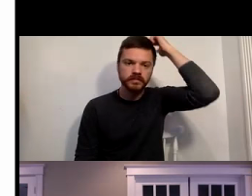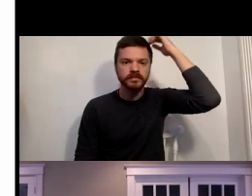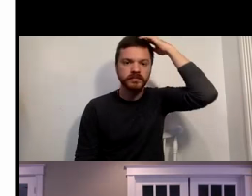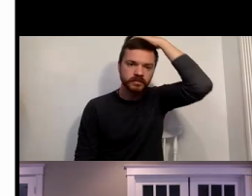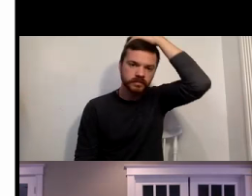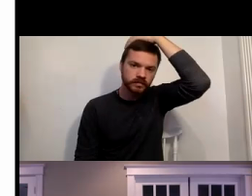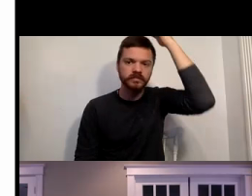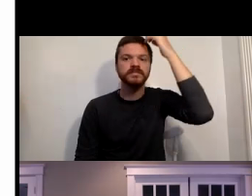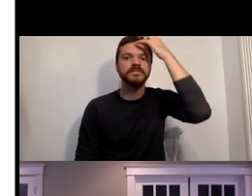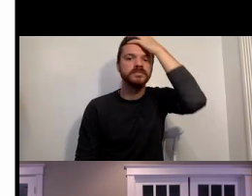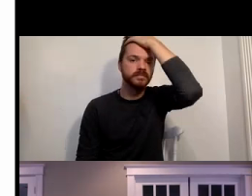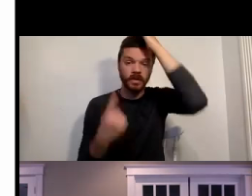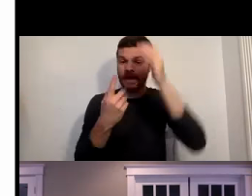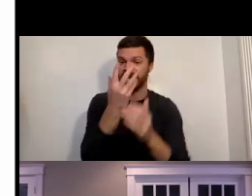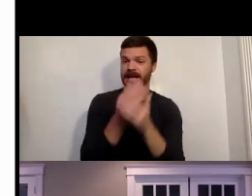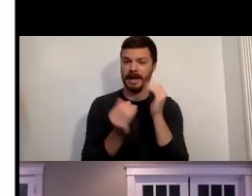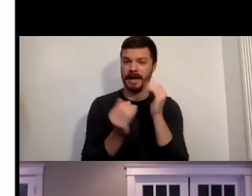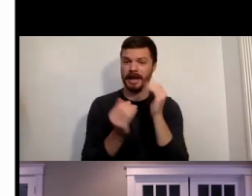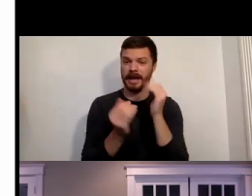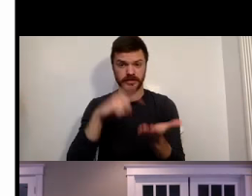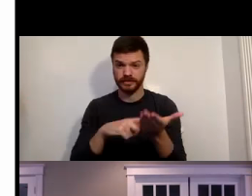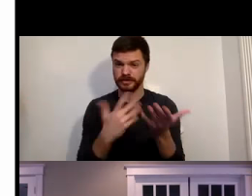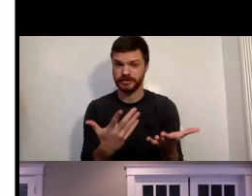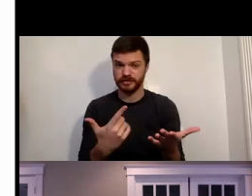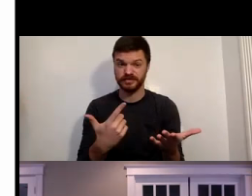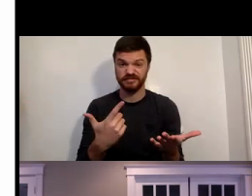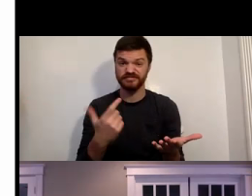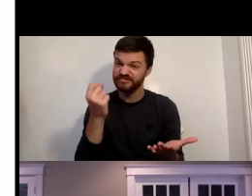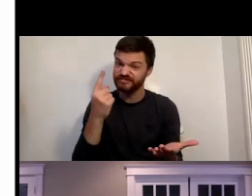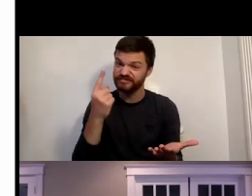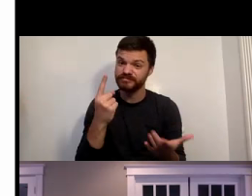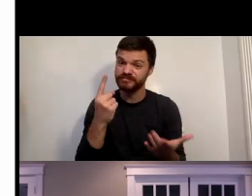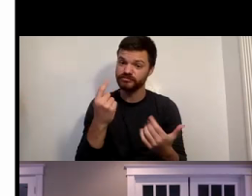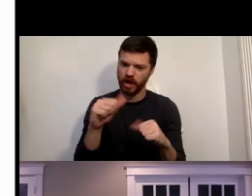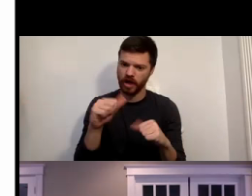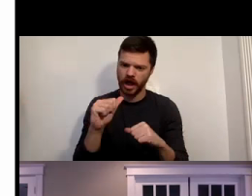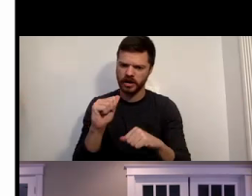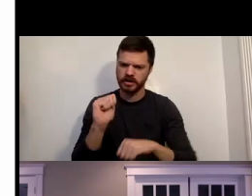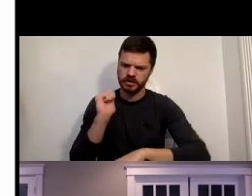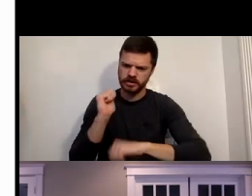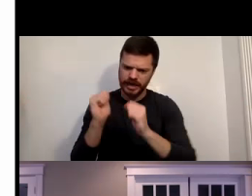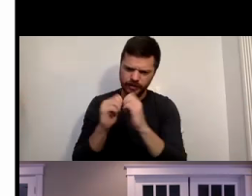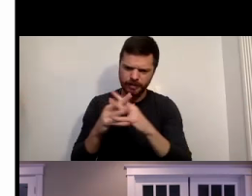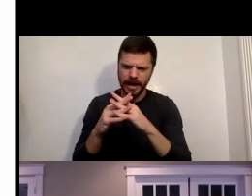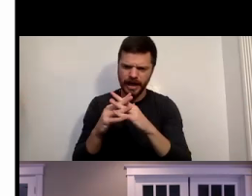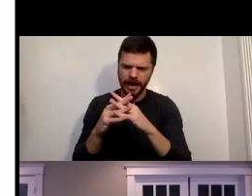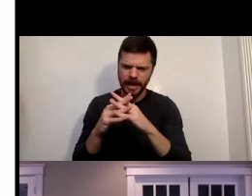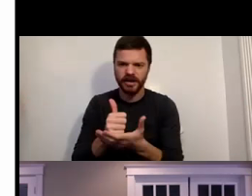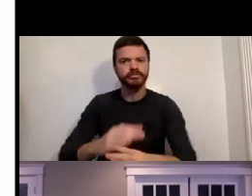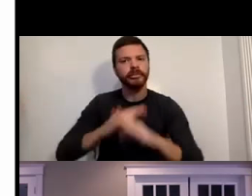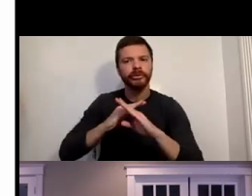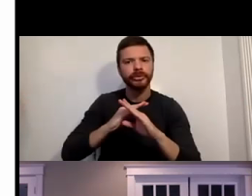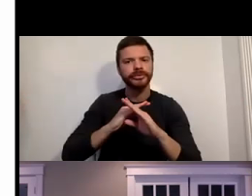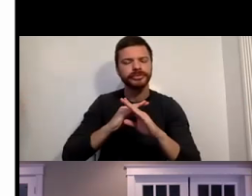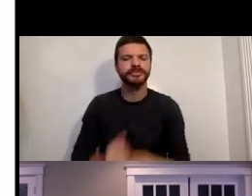gaps is, of course, that we have many barriers to implementing these interventions well. And of course, Laura emphasized